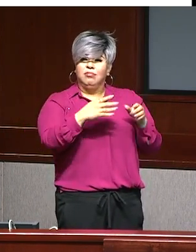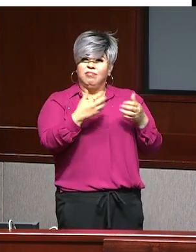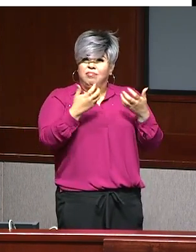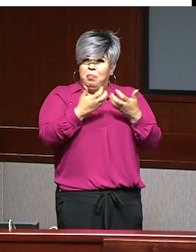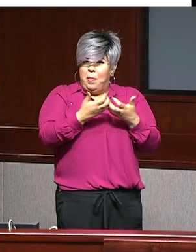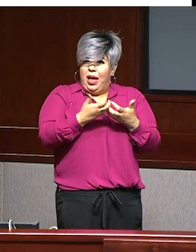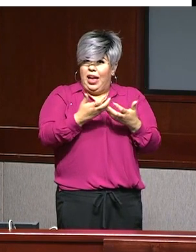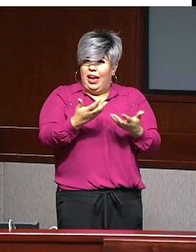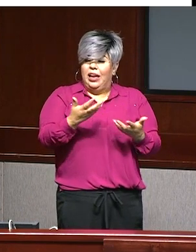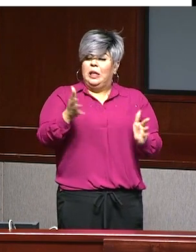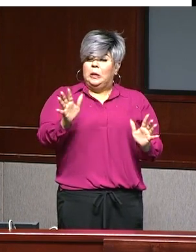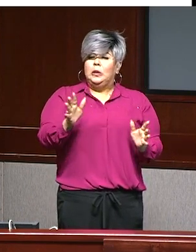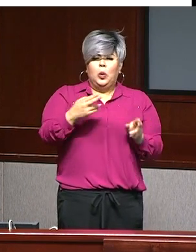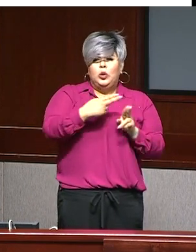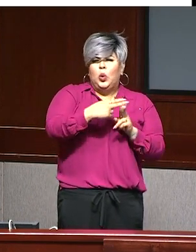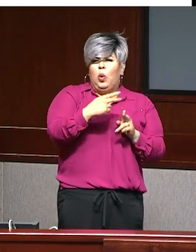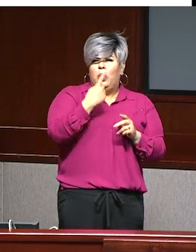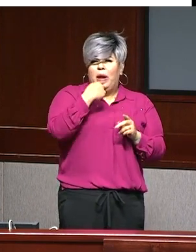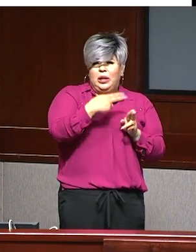short period of time.